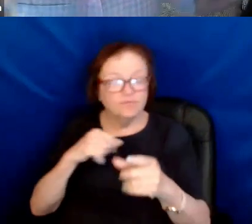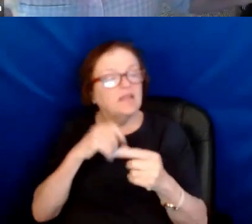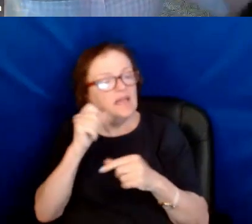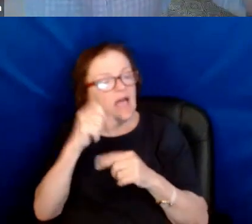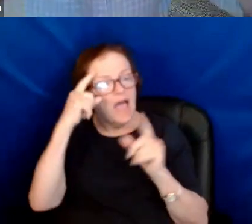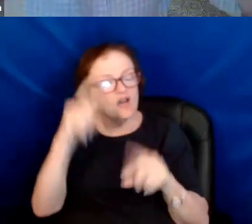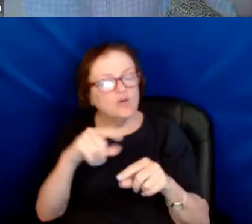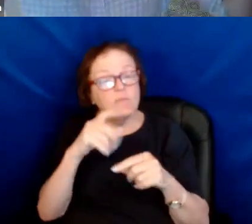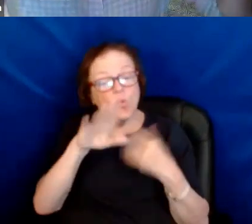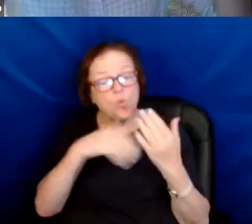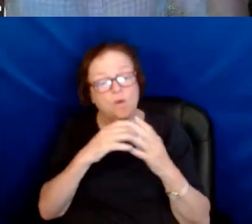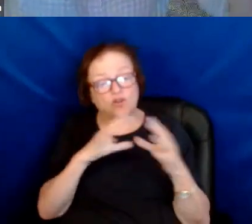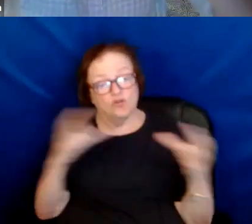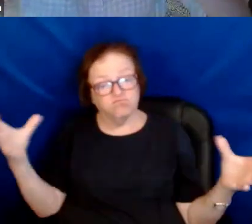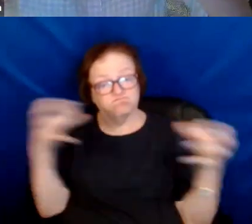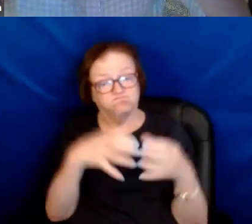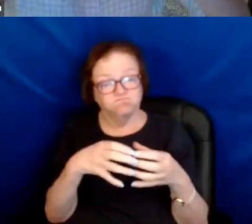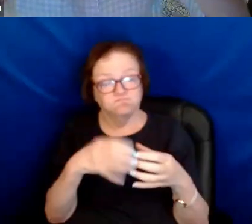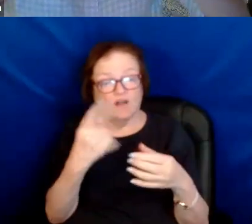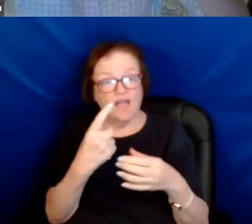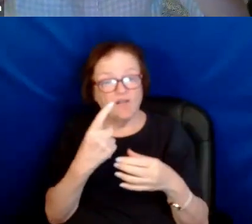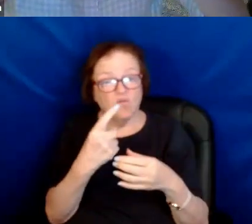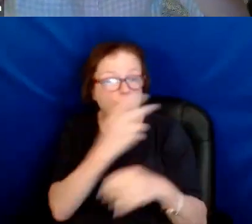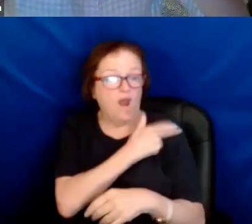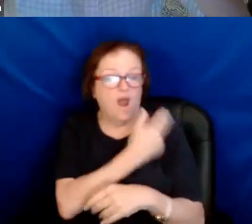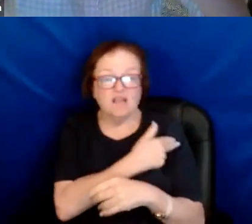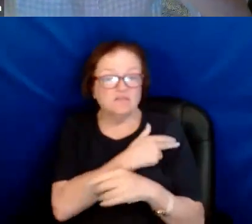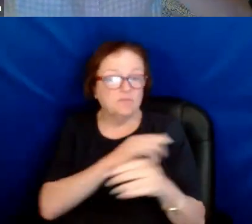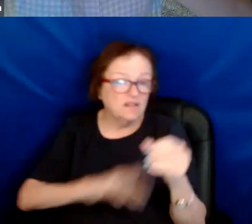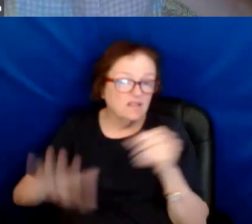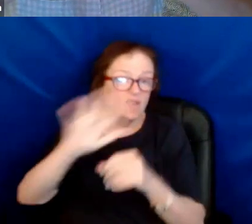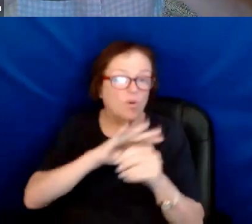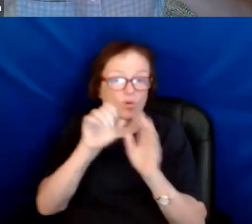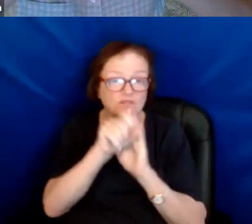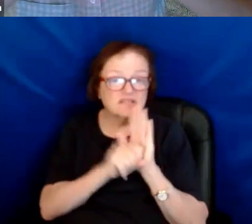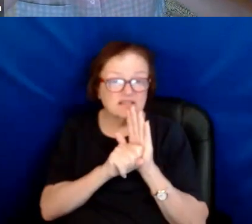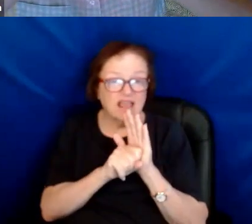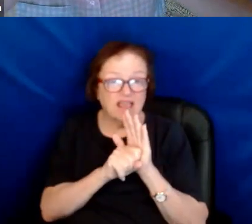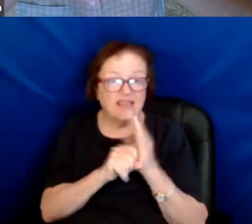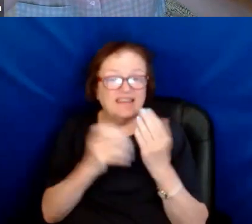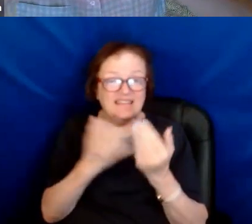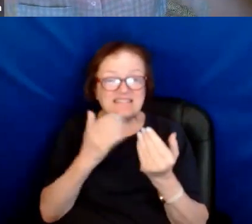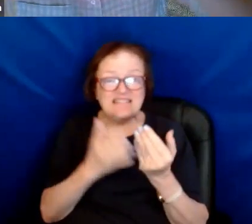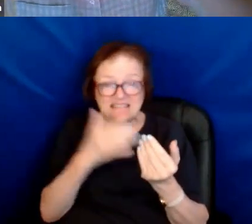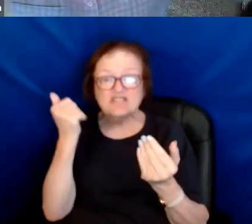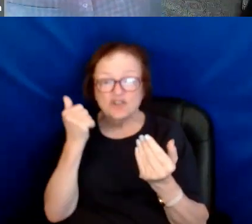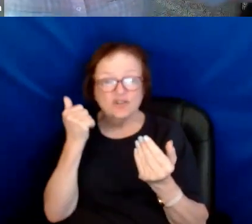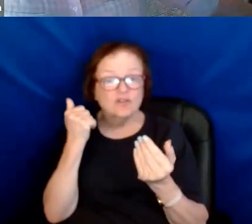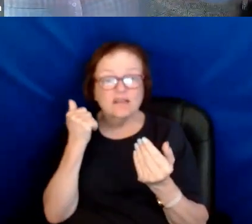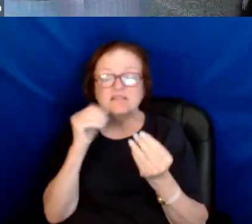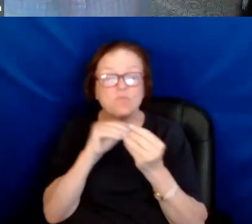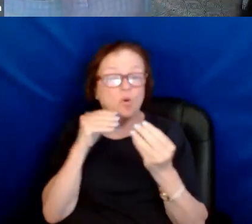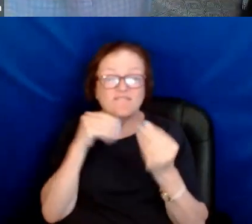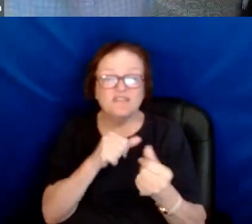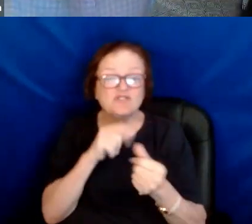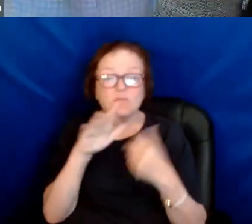when you lump so if you had one single hospital in the state, right, it would be way easier. Yeah. It's going to be more efficient because